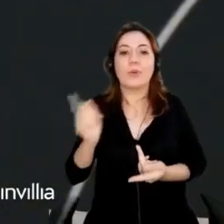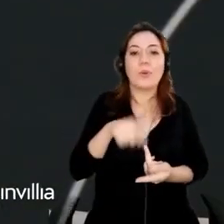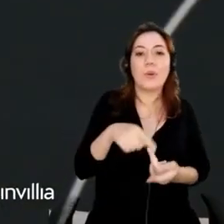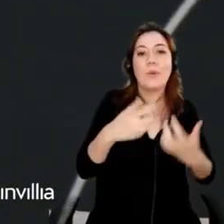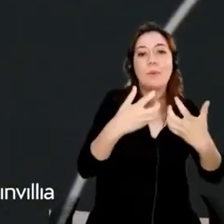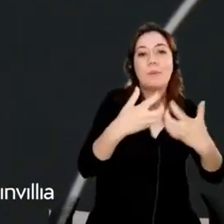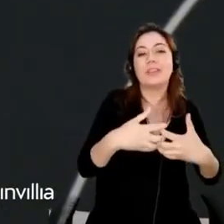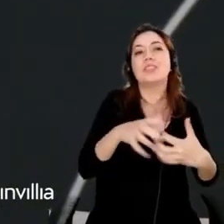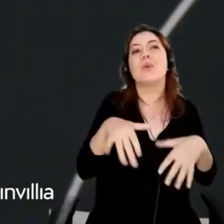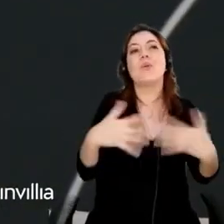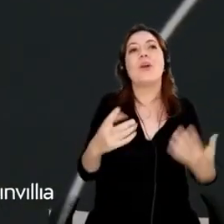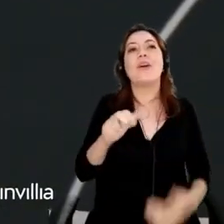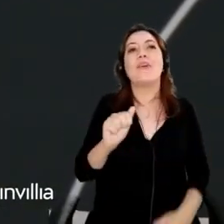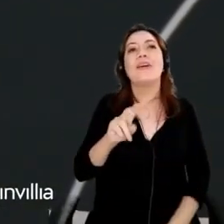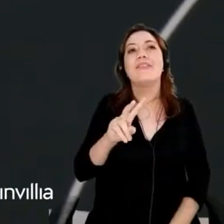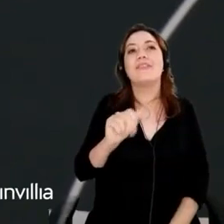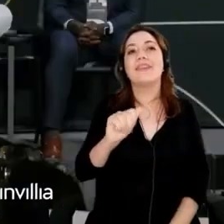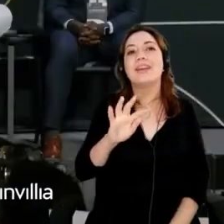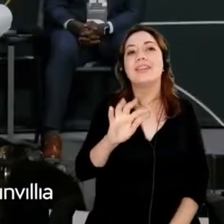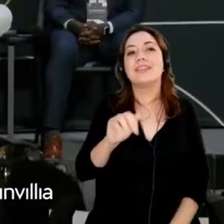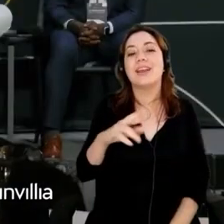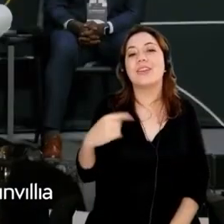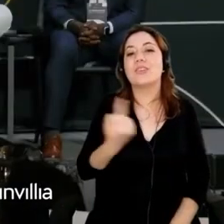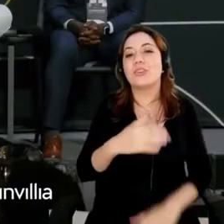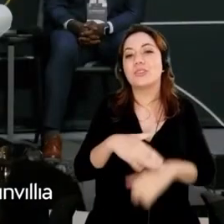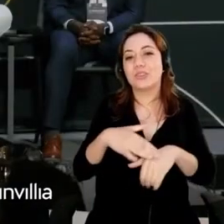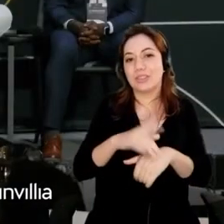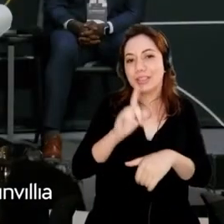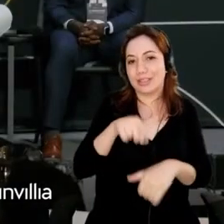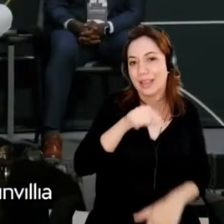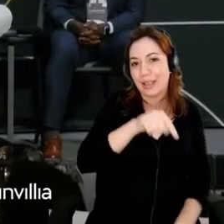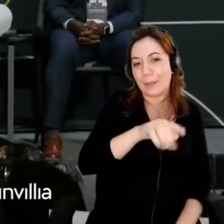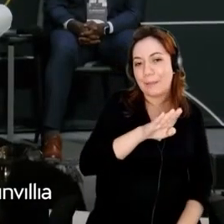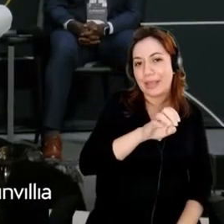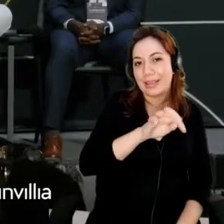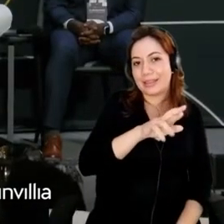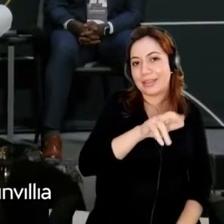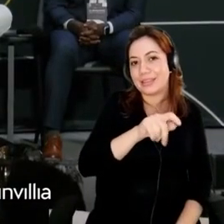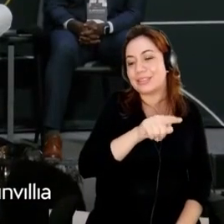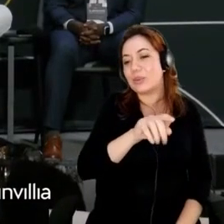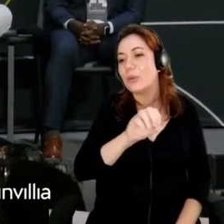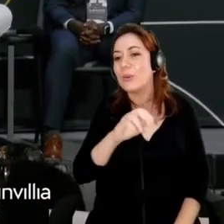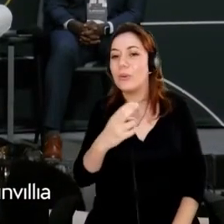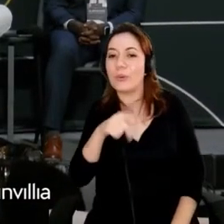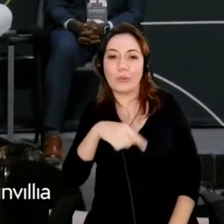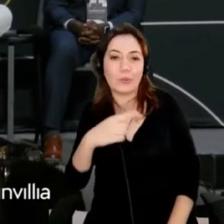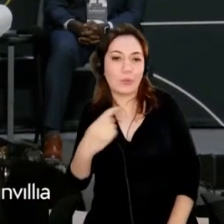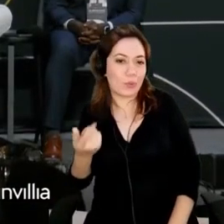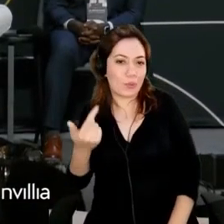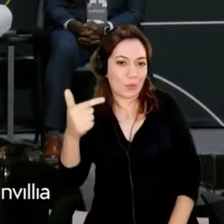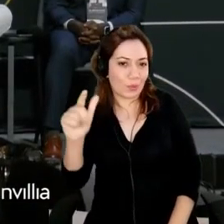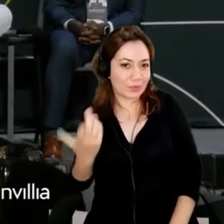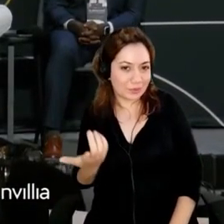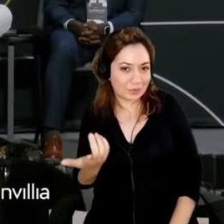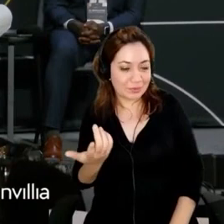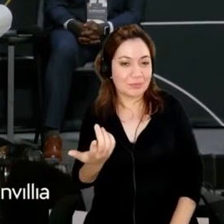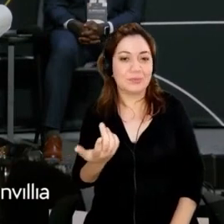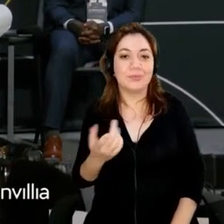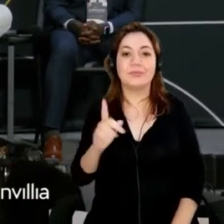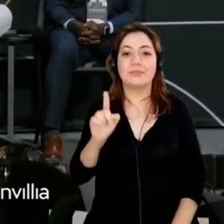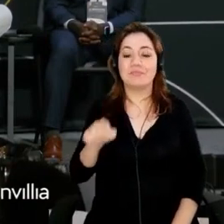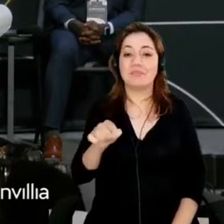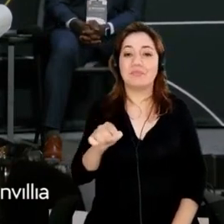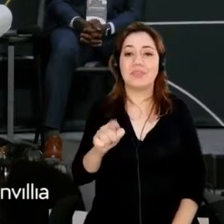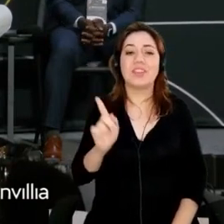great. We have tried. People, usually, they don't want to know. The